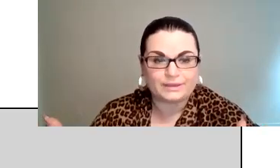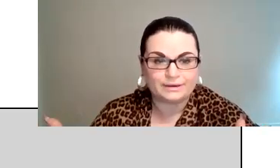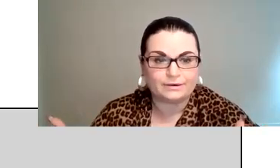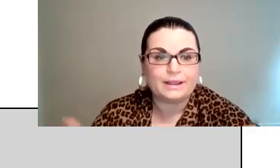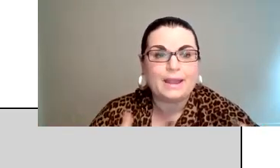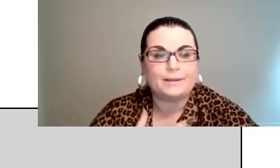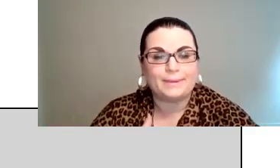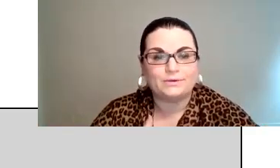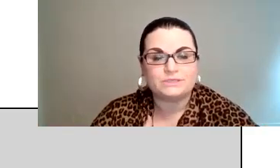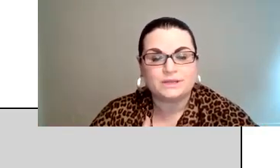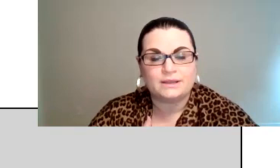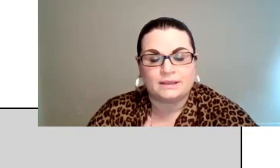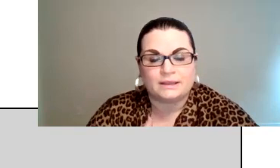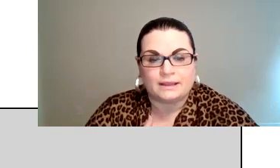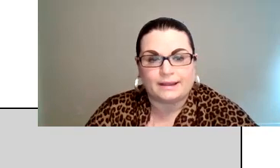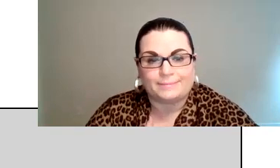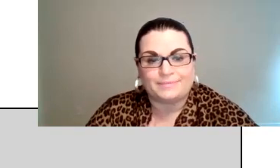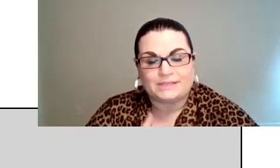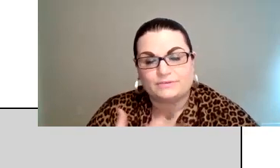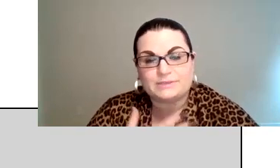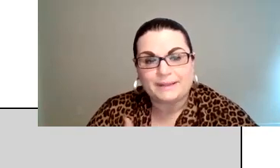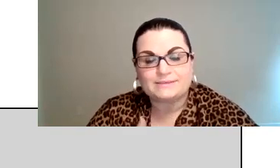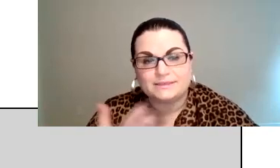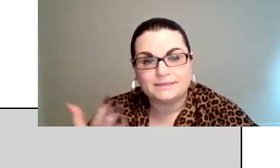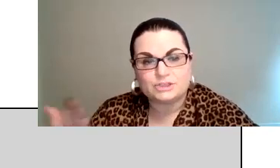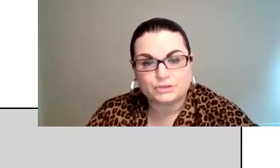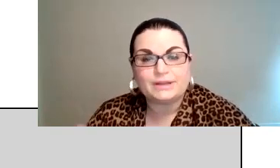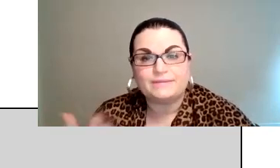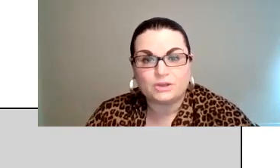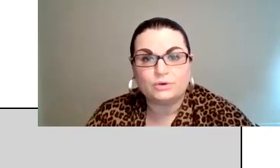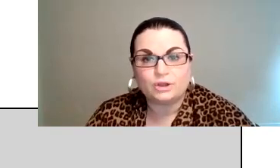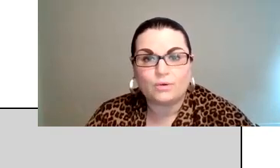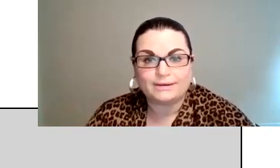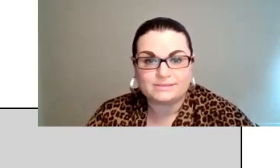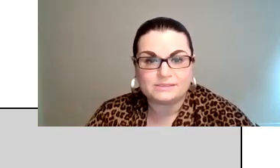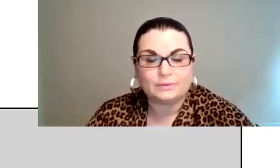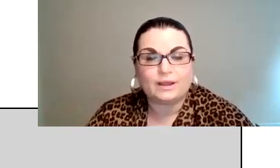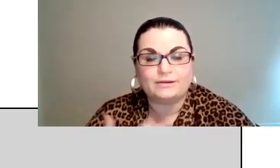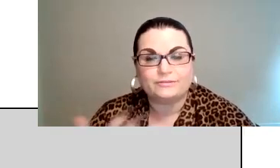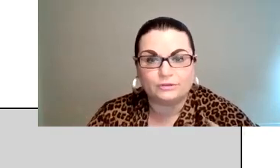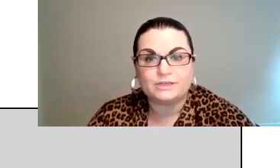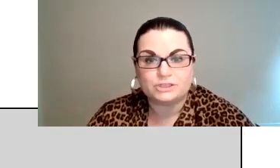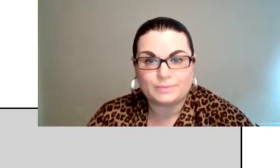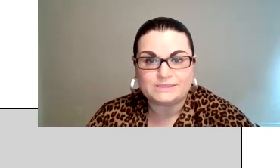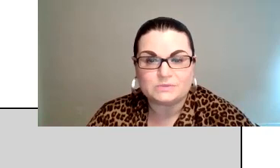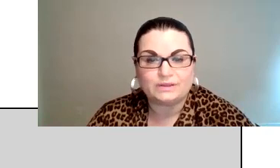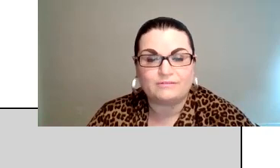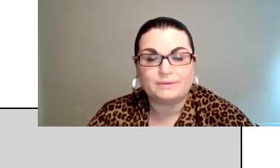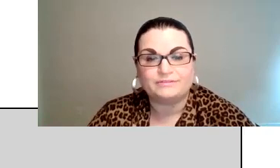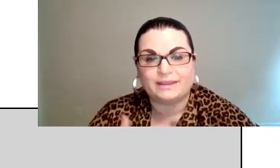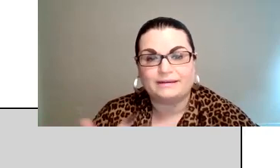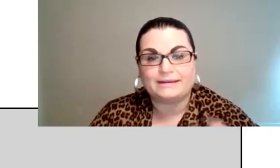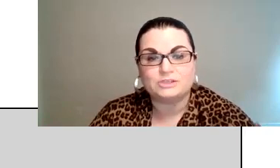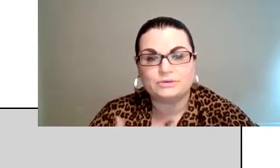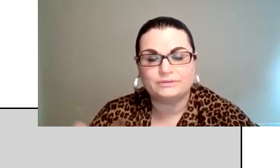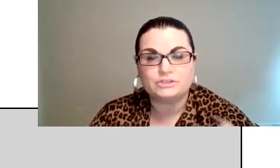you here about that sort of depicts the journey that you would go on as a supplier if you're looking to do business with the Government